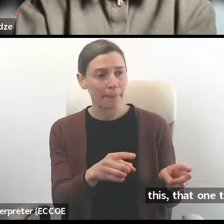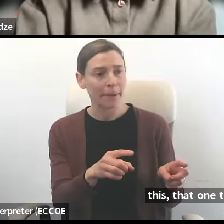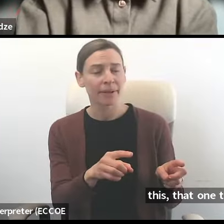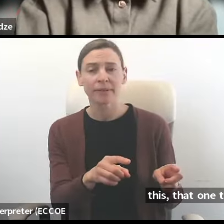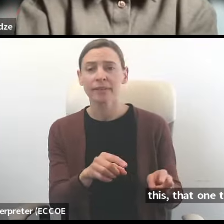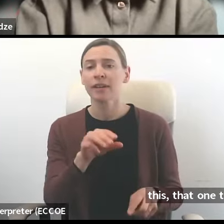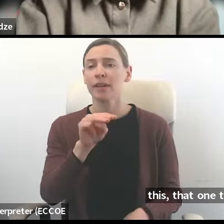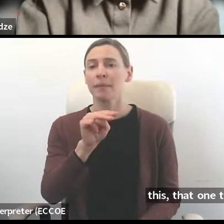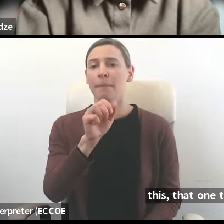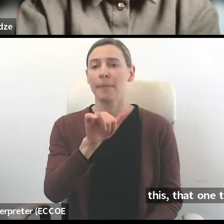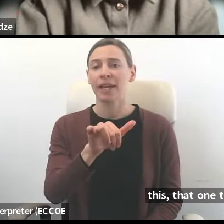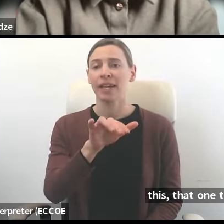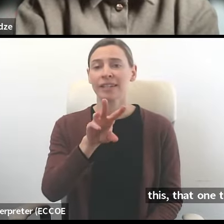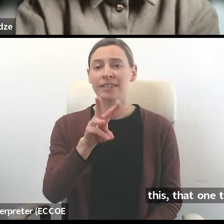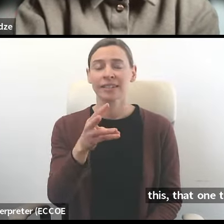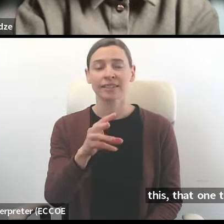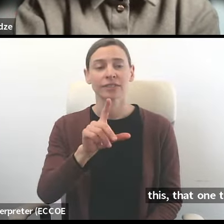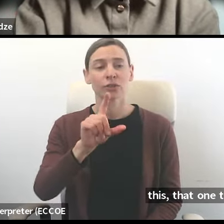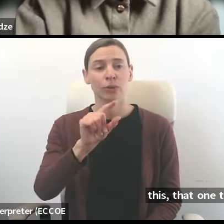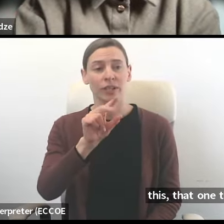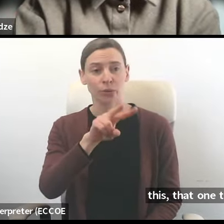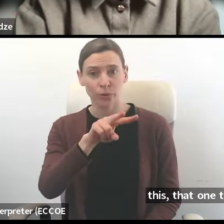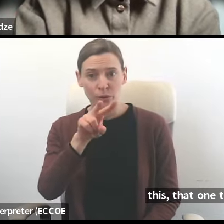of May 2022.